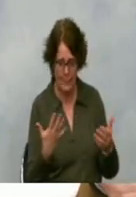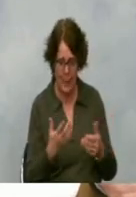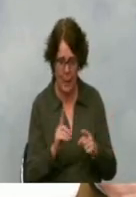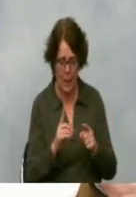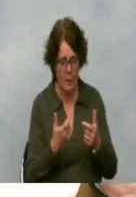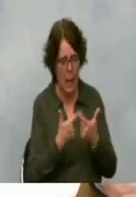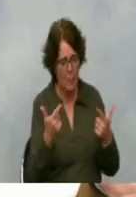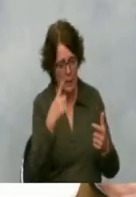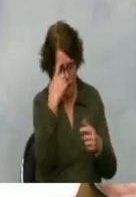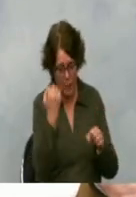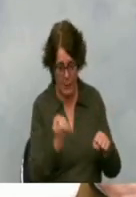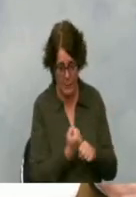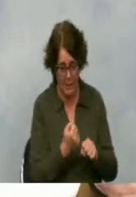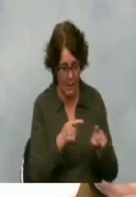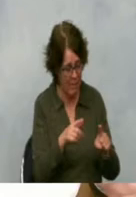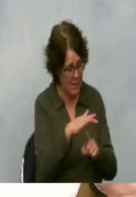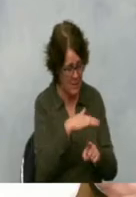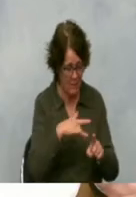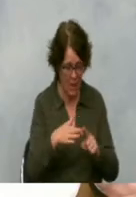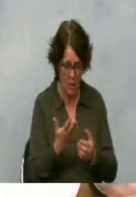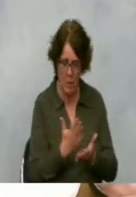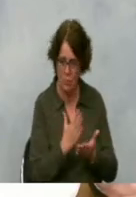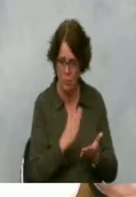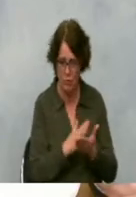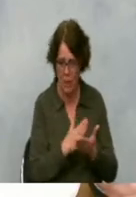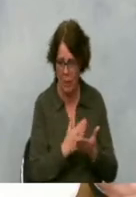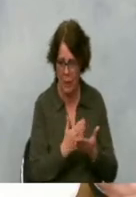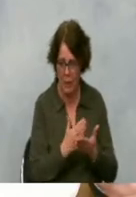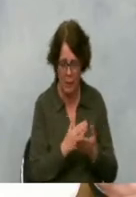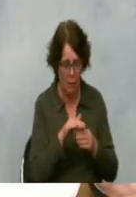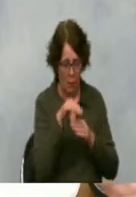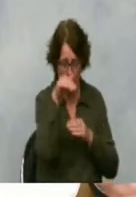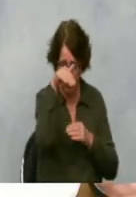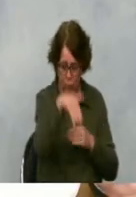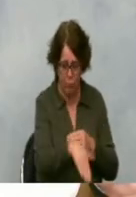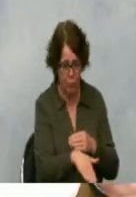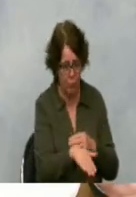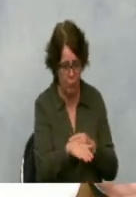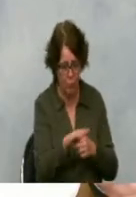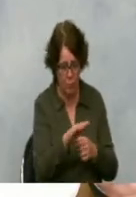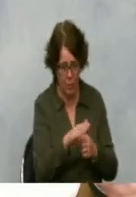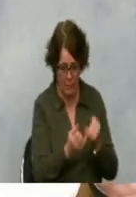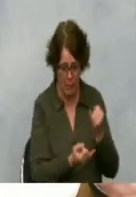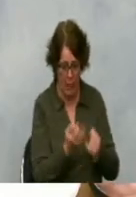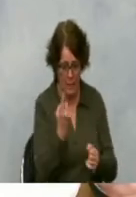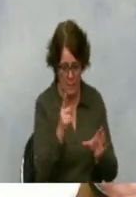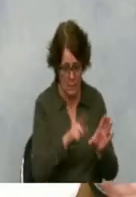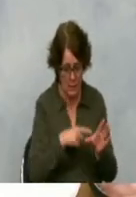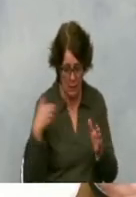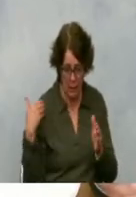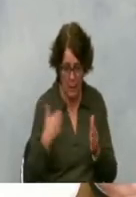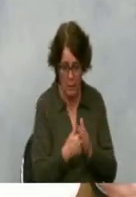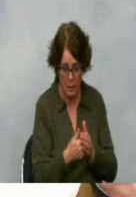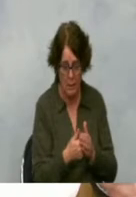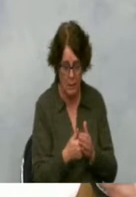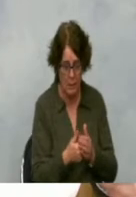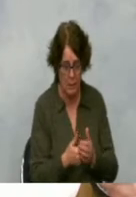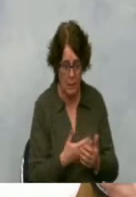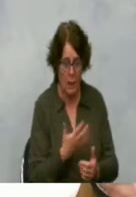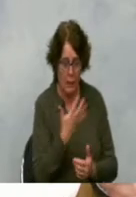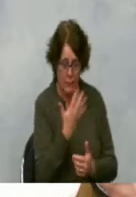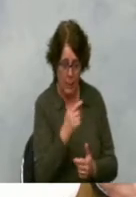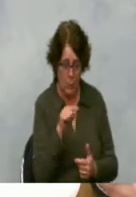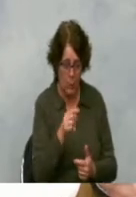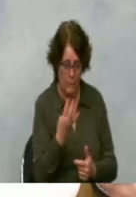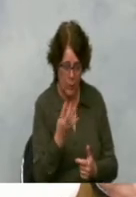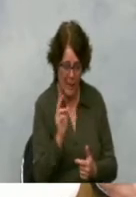is an environment that has really taken off or really deteriorated across the past year. And 5.4, again,